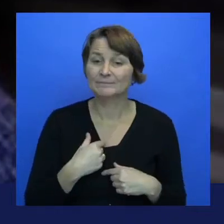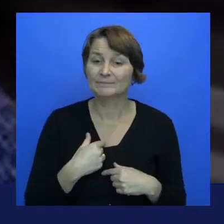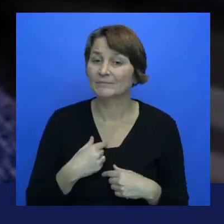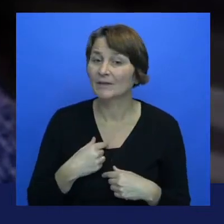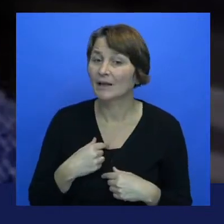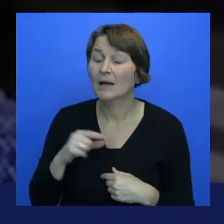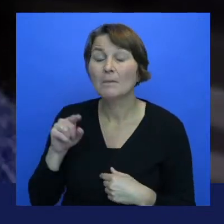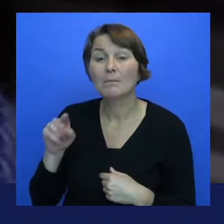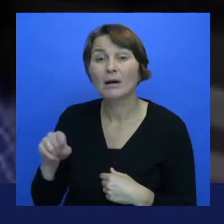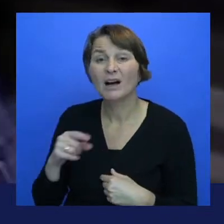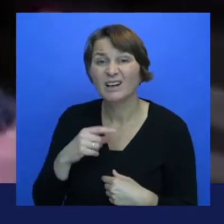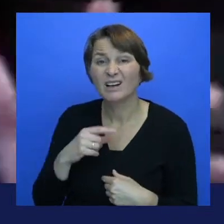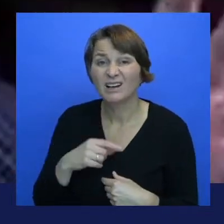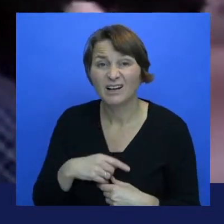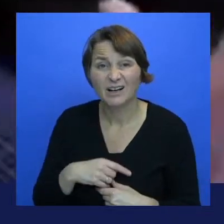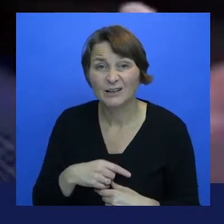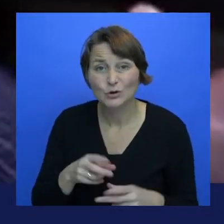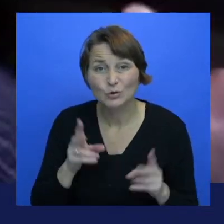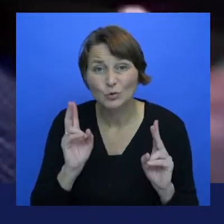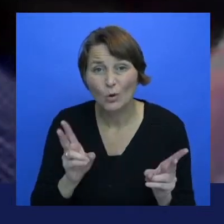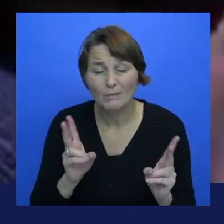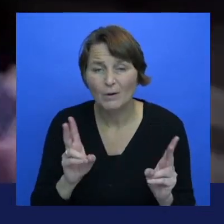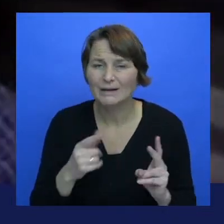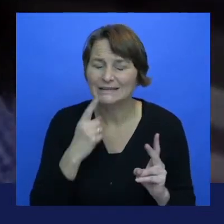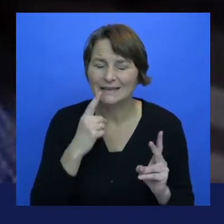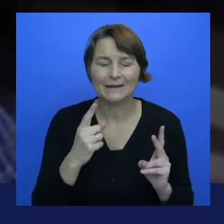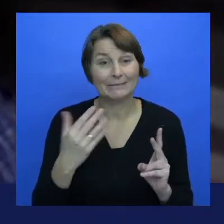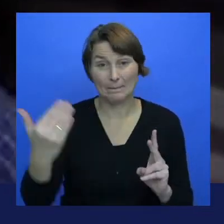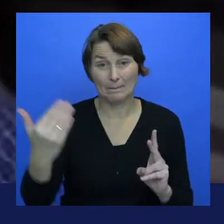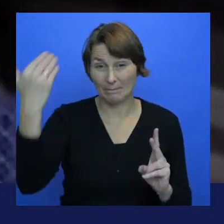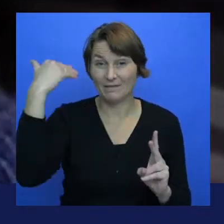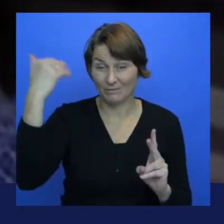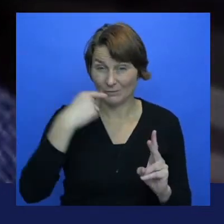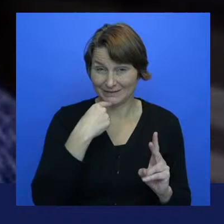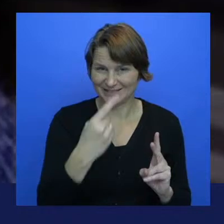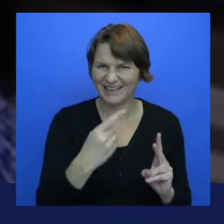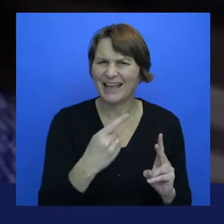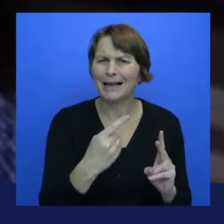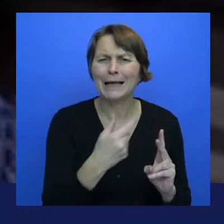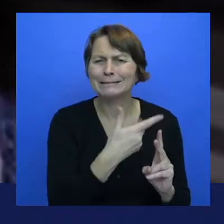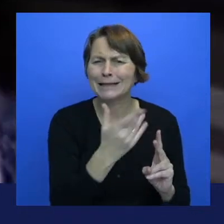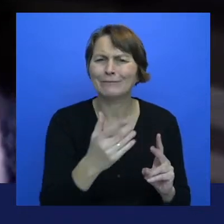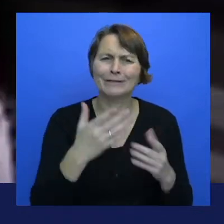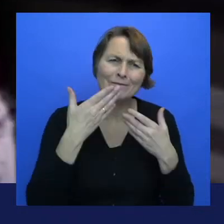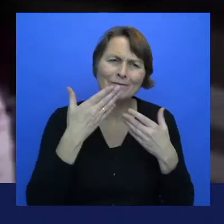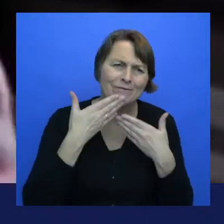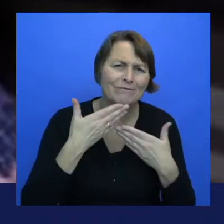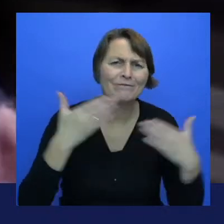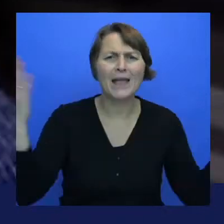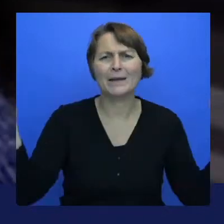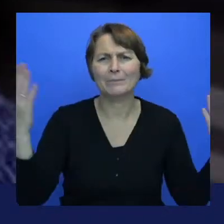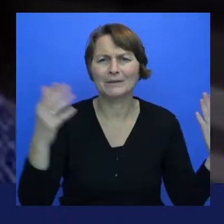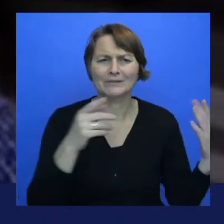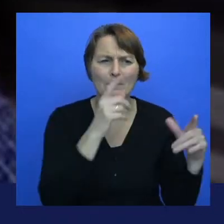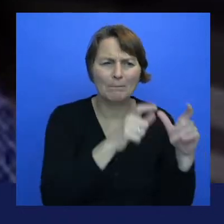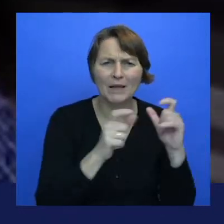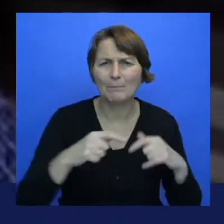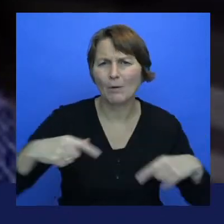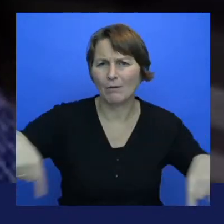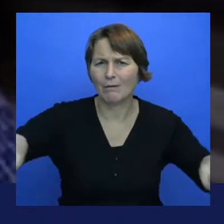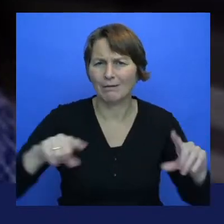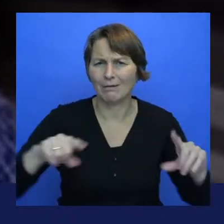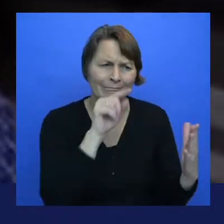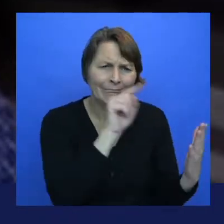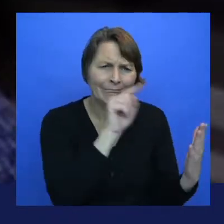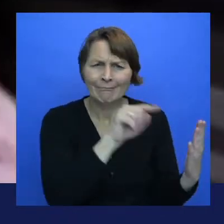think about in the arc of people that I was describing there, guys like Turing, and I didn't mention von Neumann and so forth, but long before the